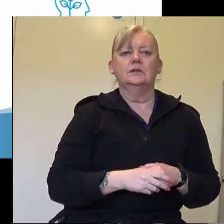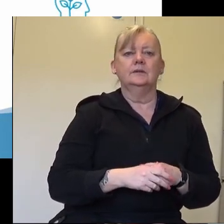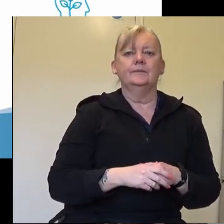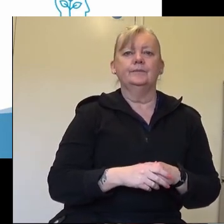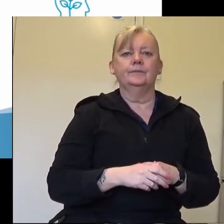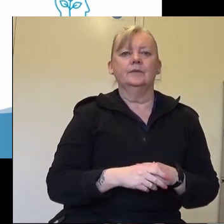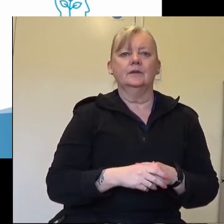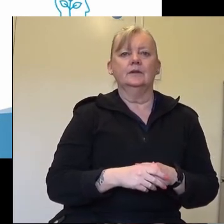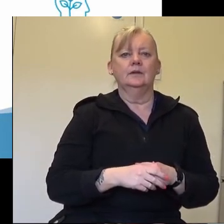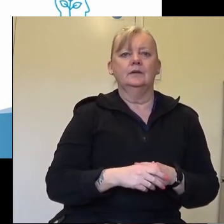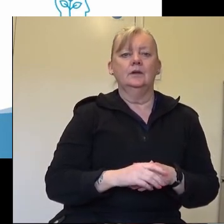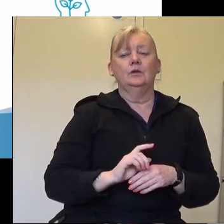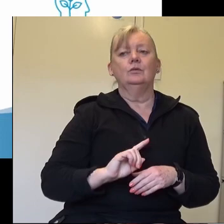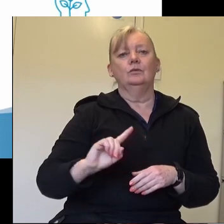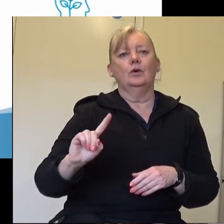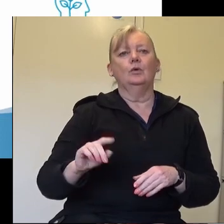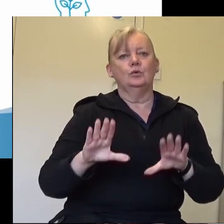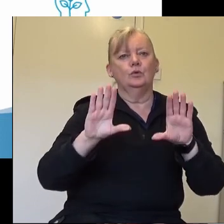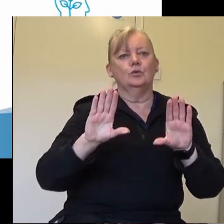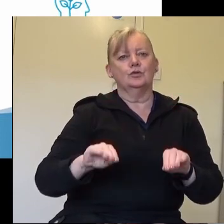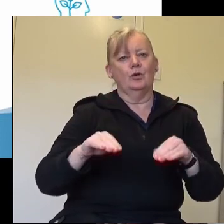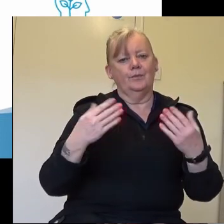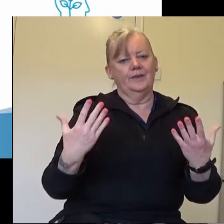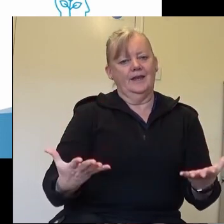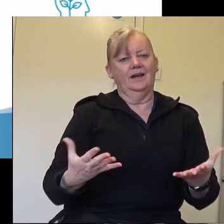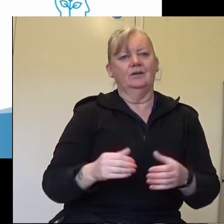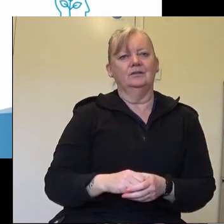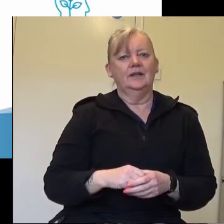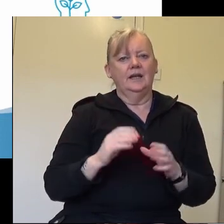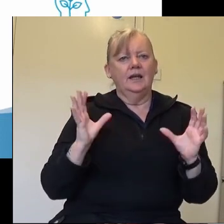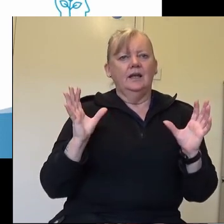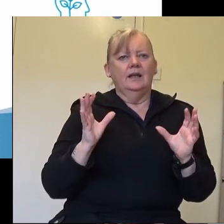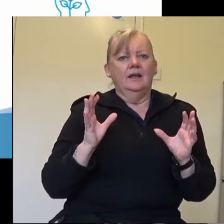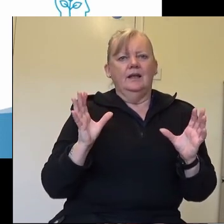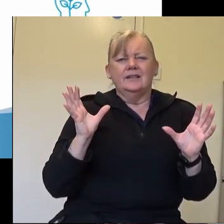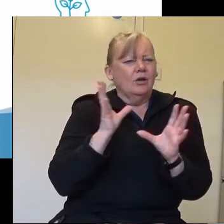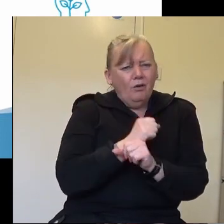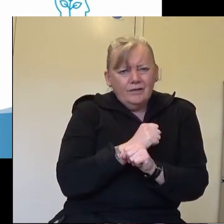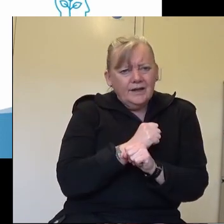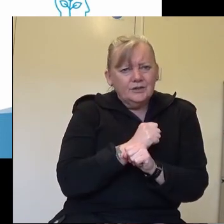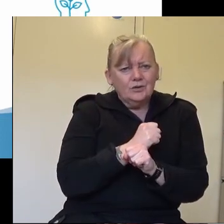sexual abuse of children, to prevent it. So it's totally anonymous,